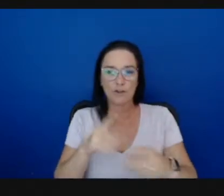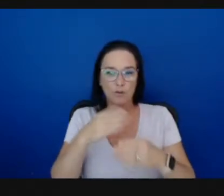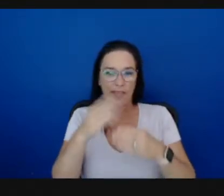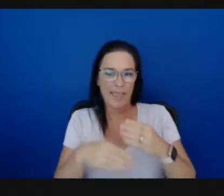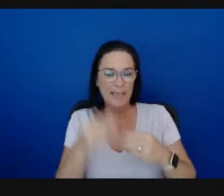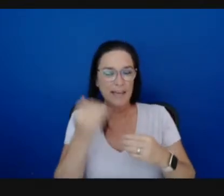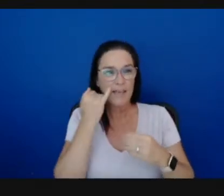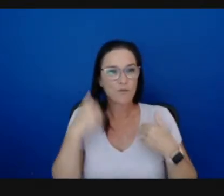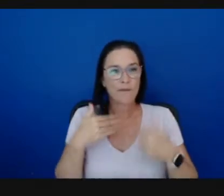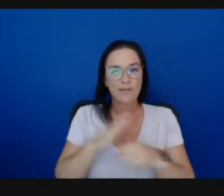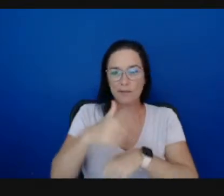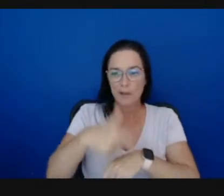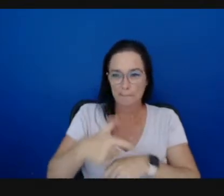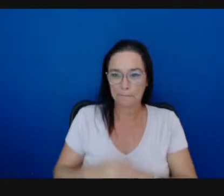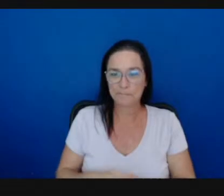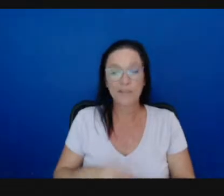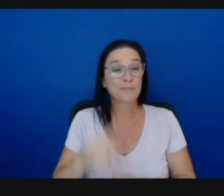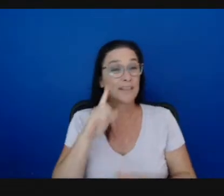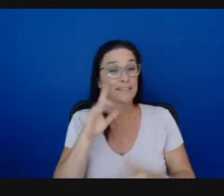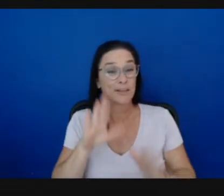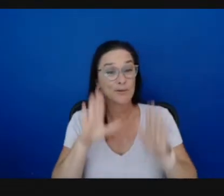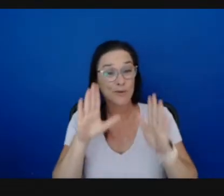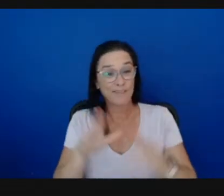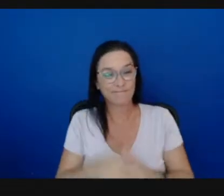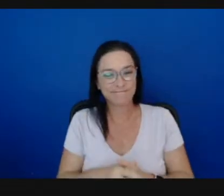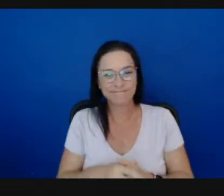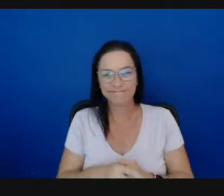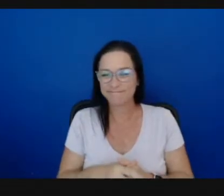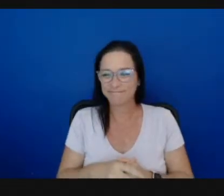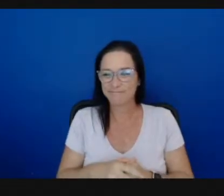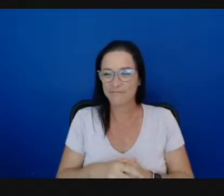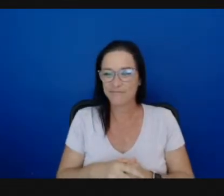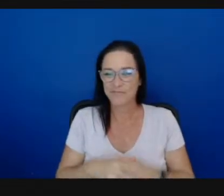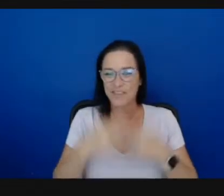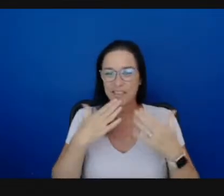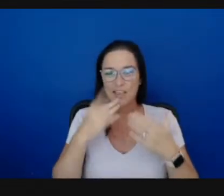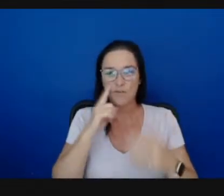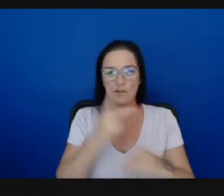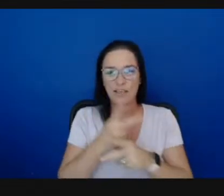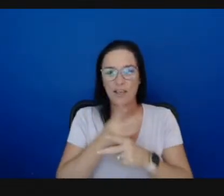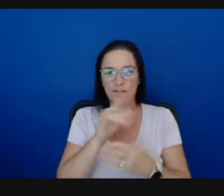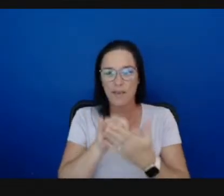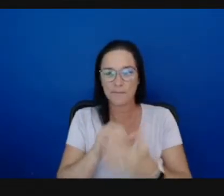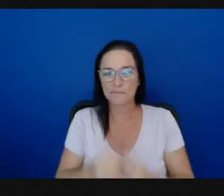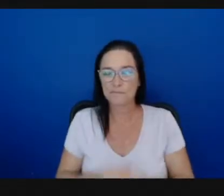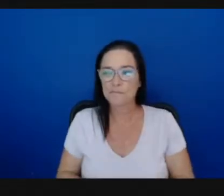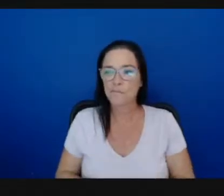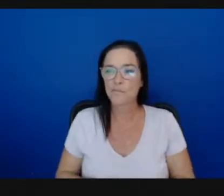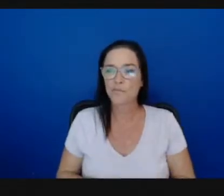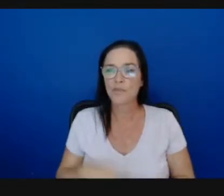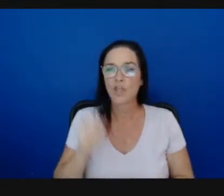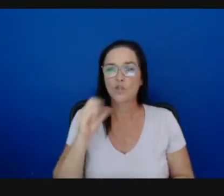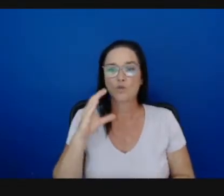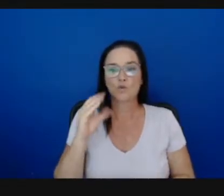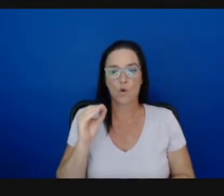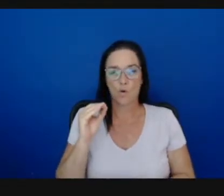Yeah, sounds great. Thanks, Dane, and yeah, Yep. thanks for taking care of that. So